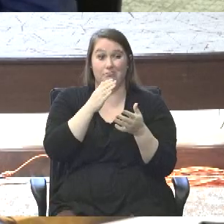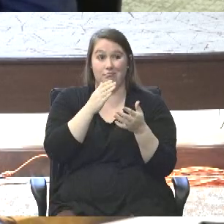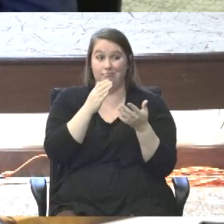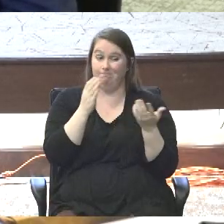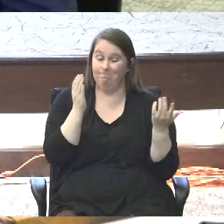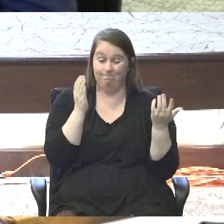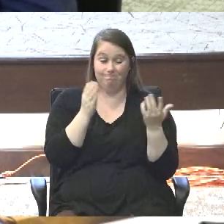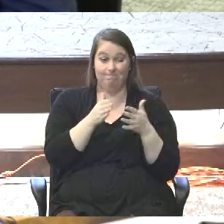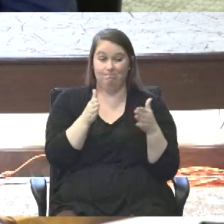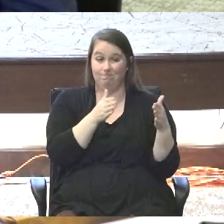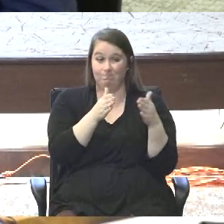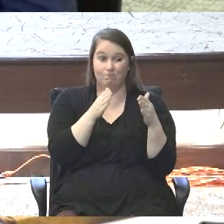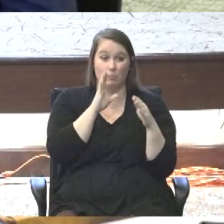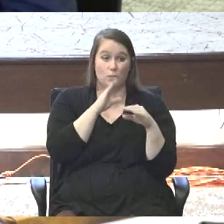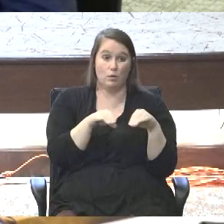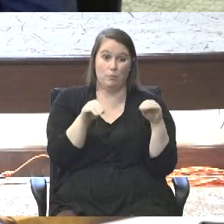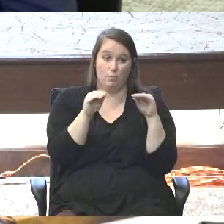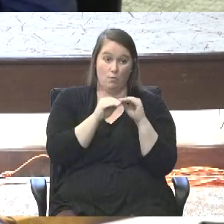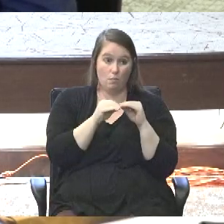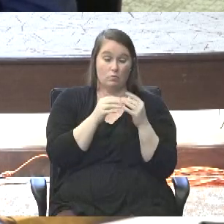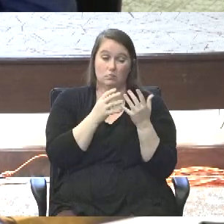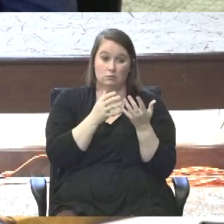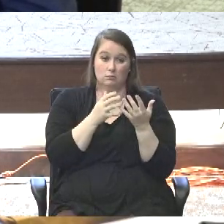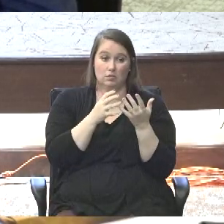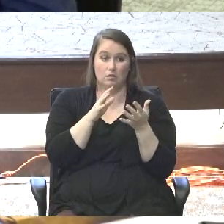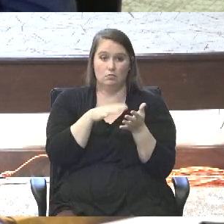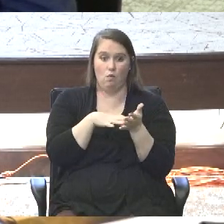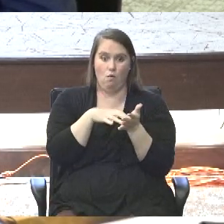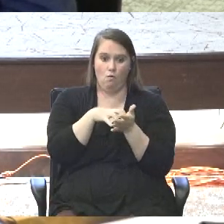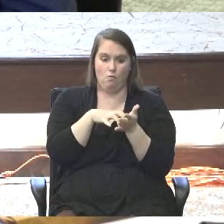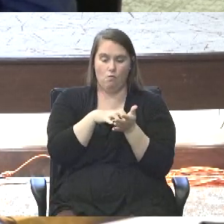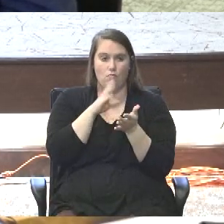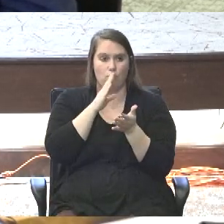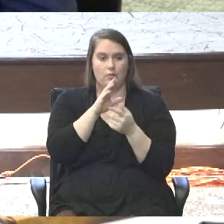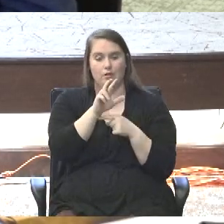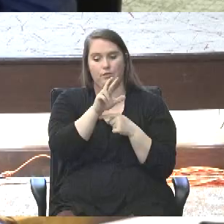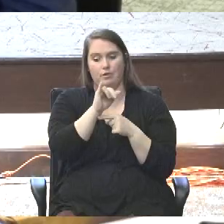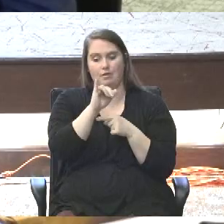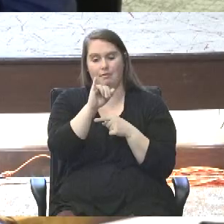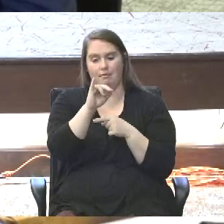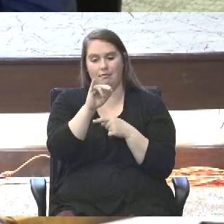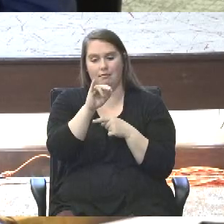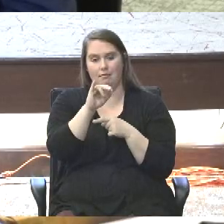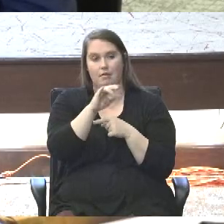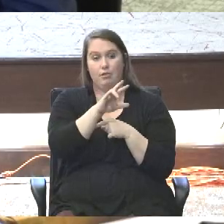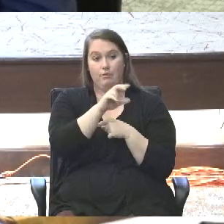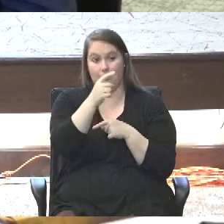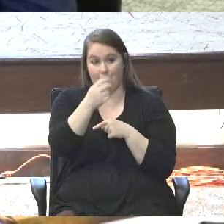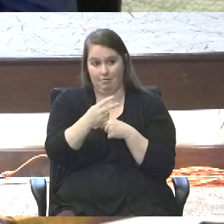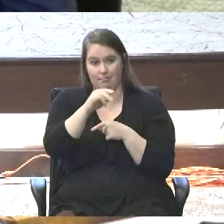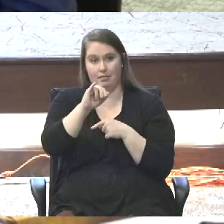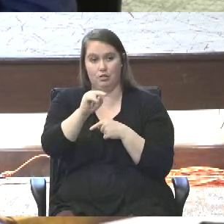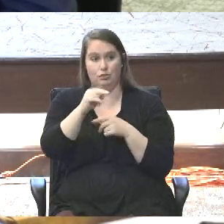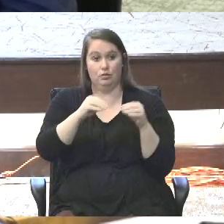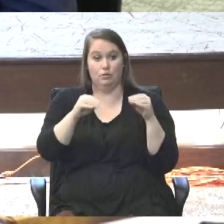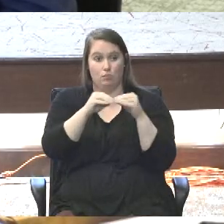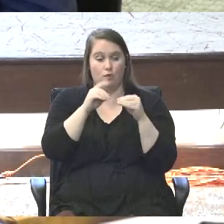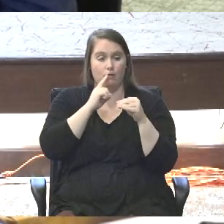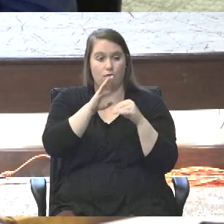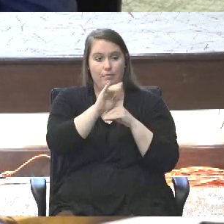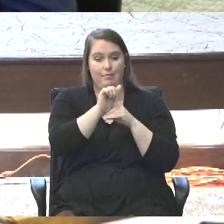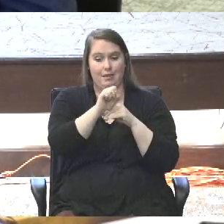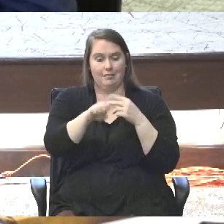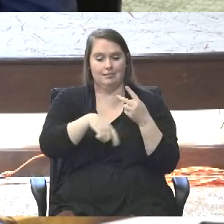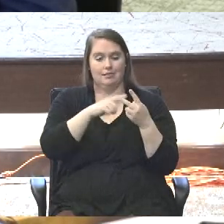going to be a little bit more. Sure. And so it's 3.5 inches more base, and it's a 1/2 inch more of hot